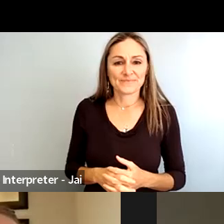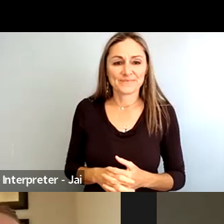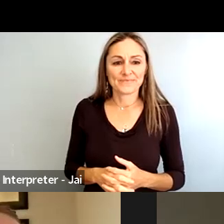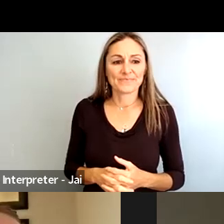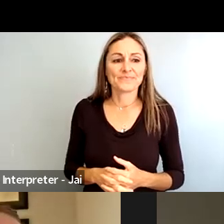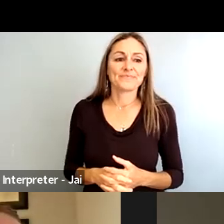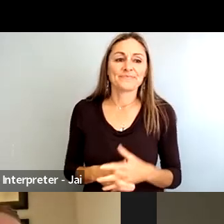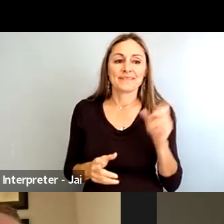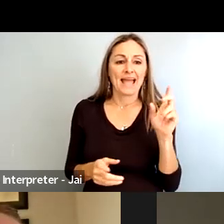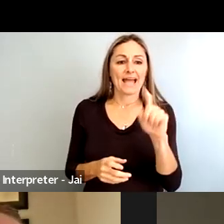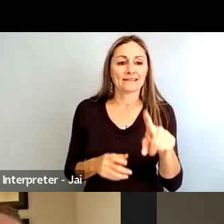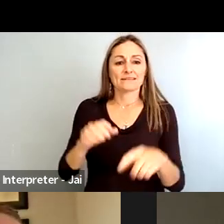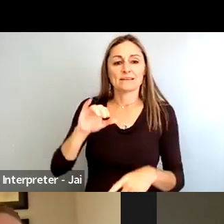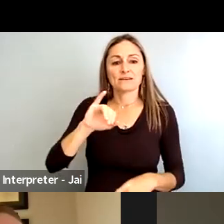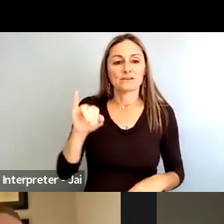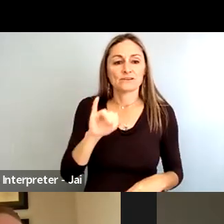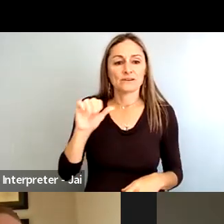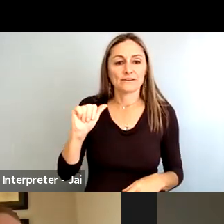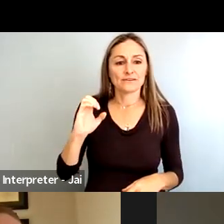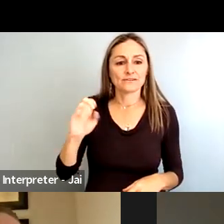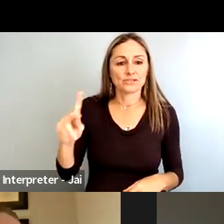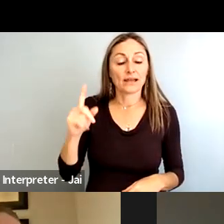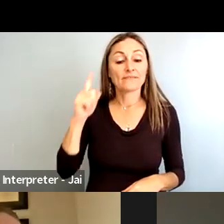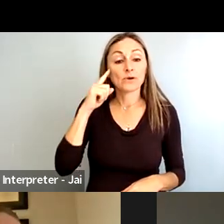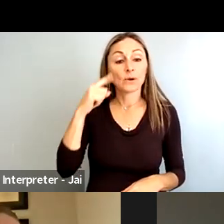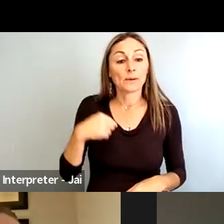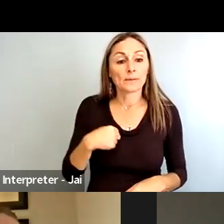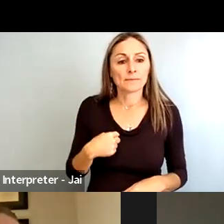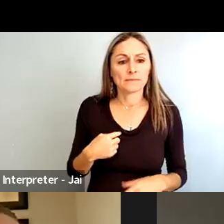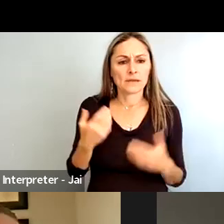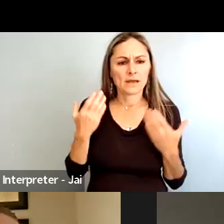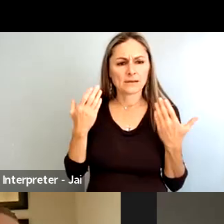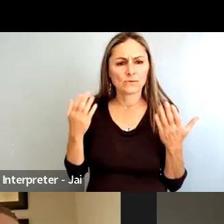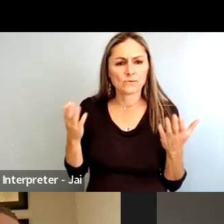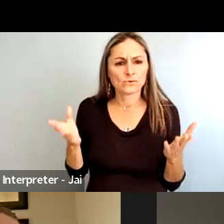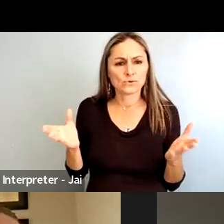How about you, Jack? So for me, I don't know